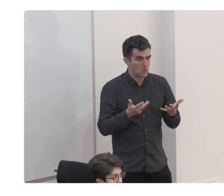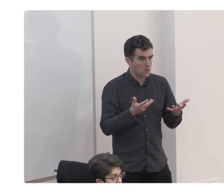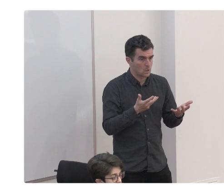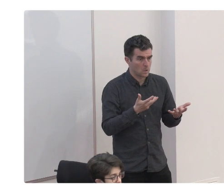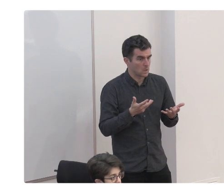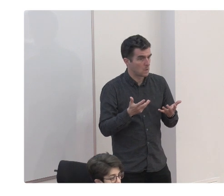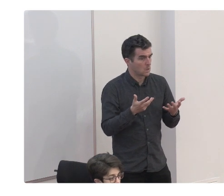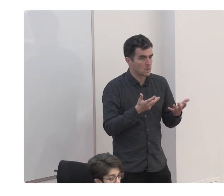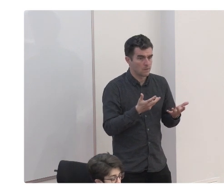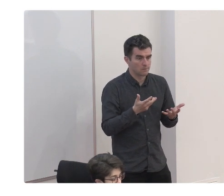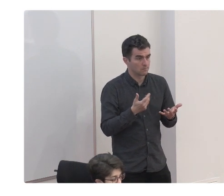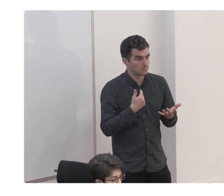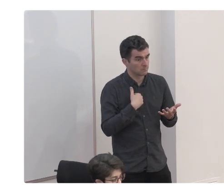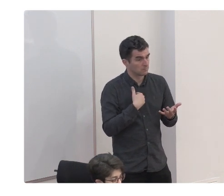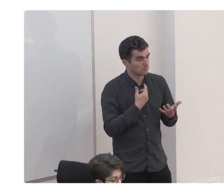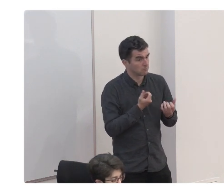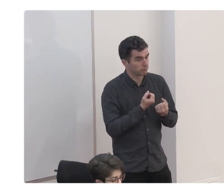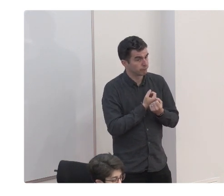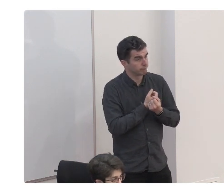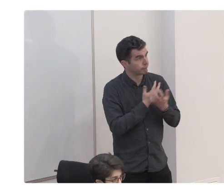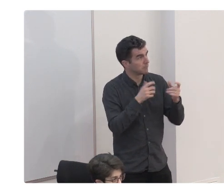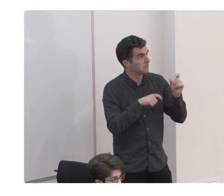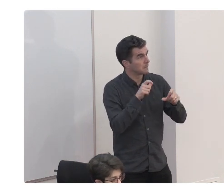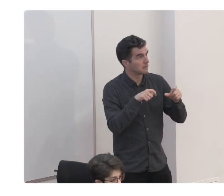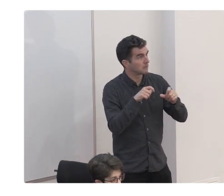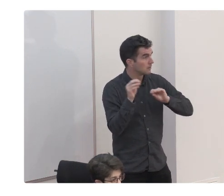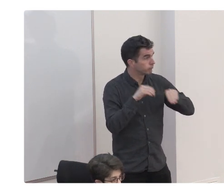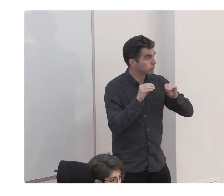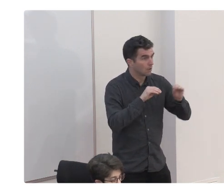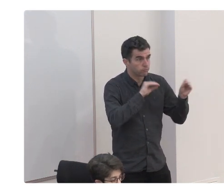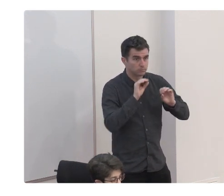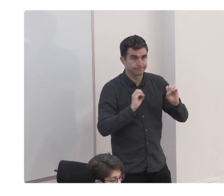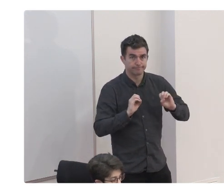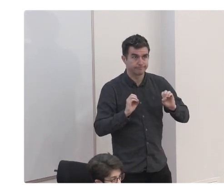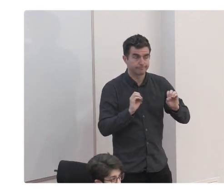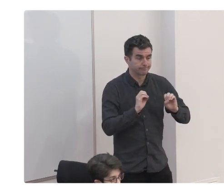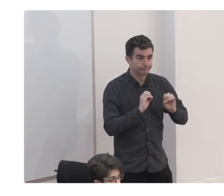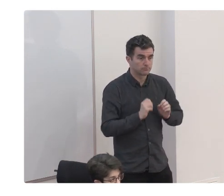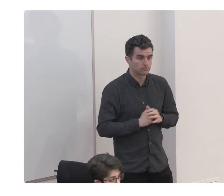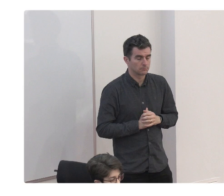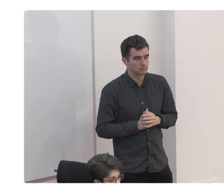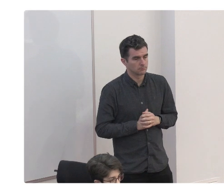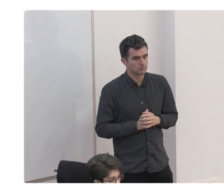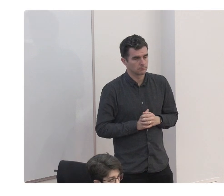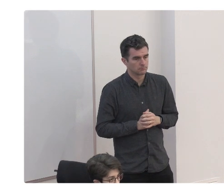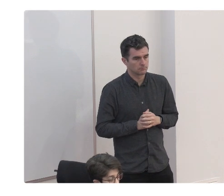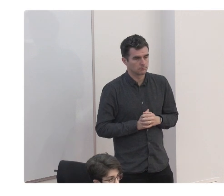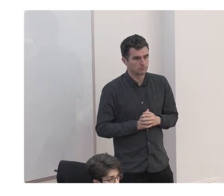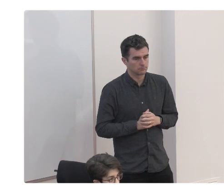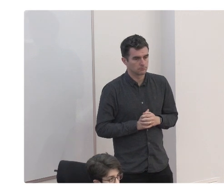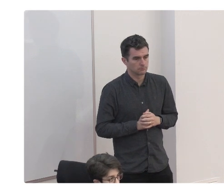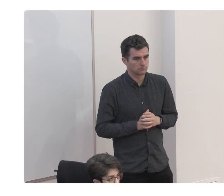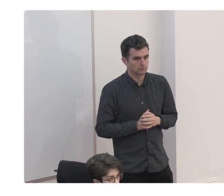with disability needs lots of treatment, and we all need to have good access to health care. Unfortunately, in Afghanistan, the situation